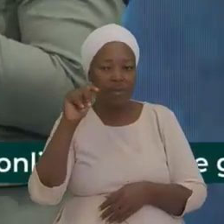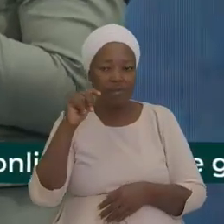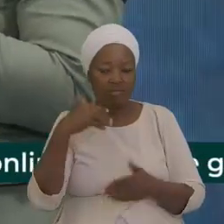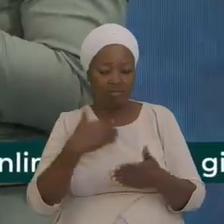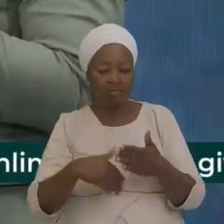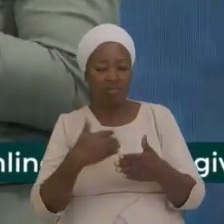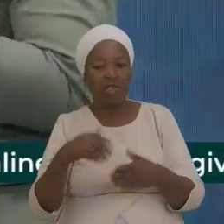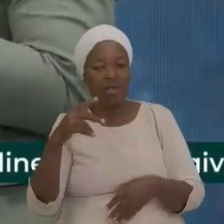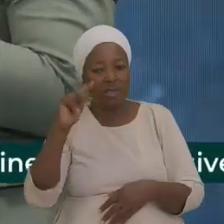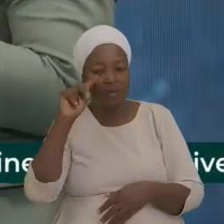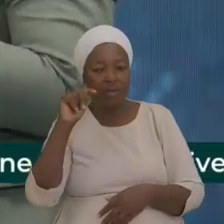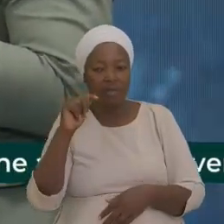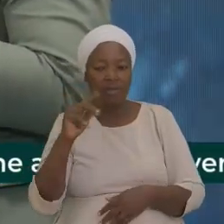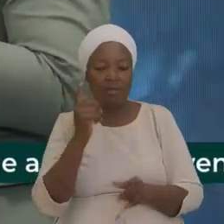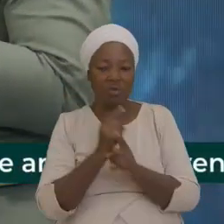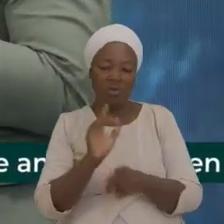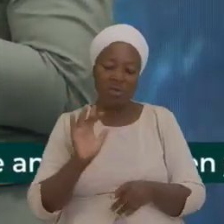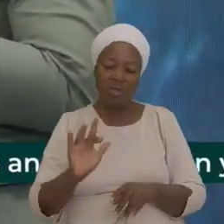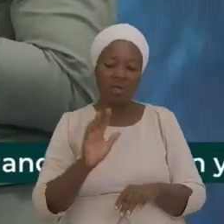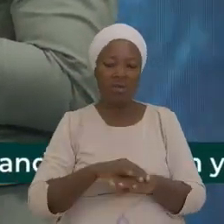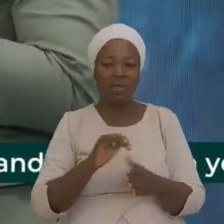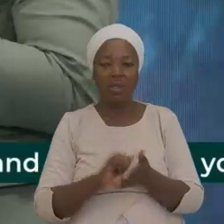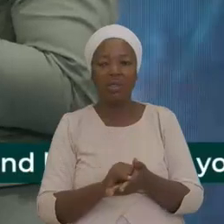Just click on that link.